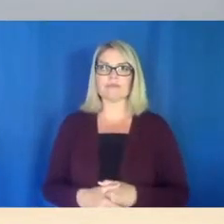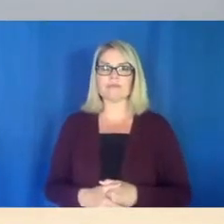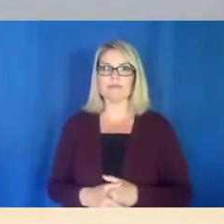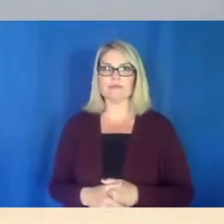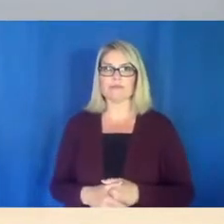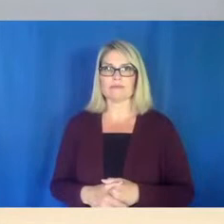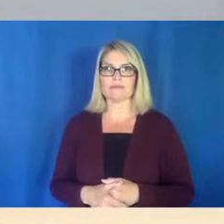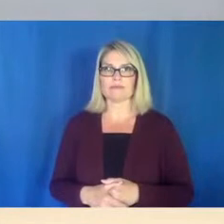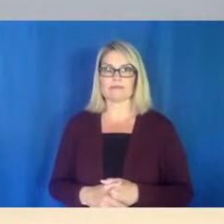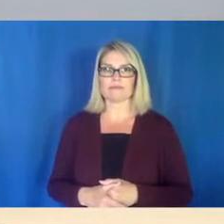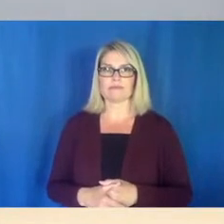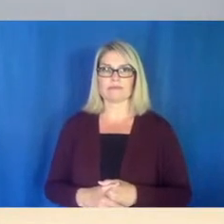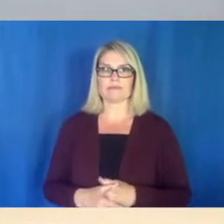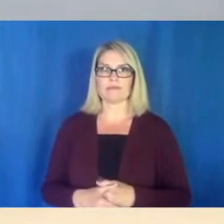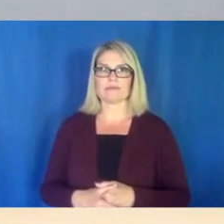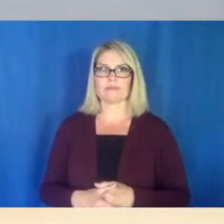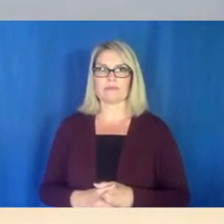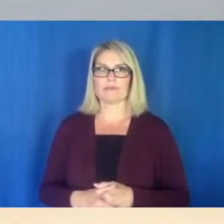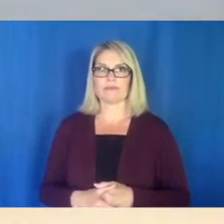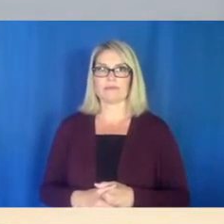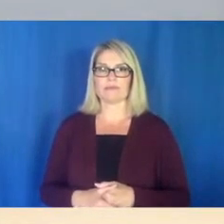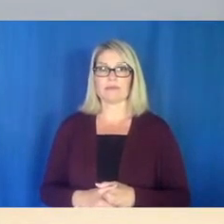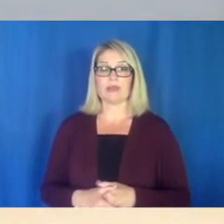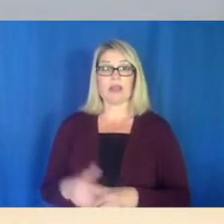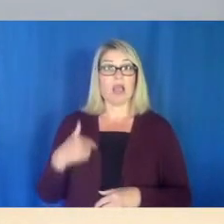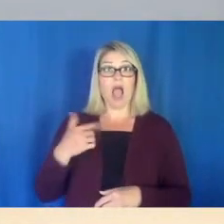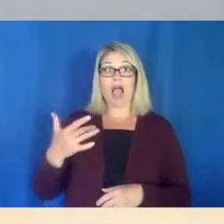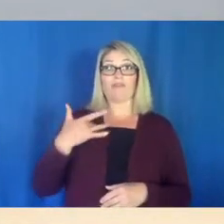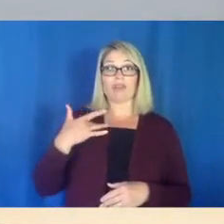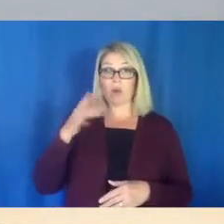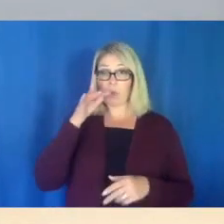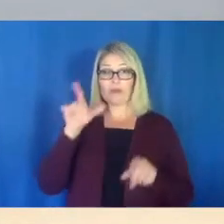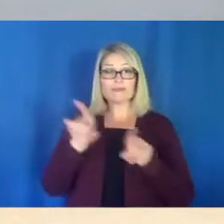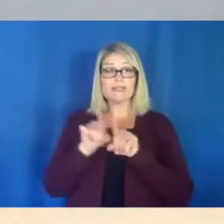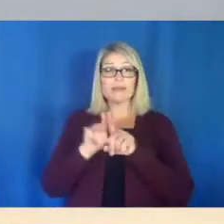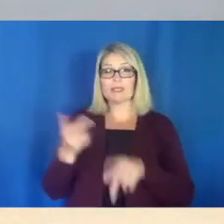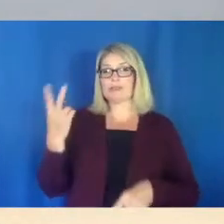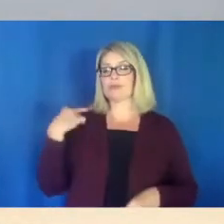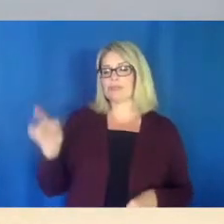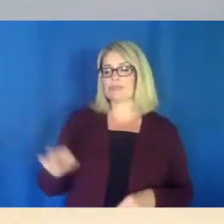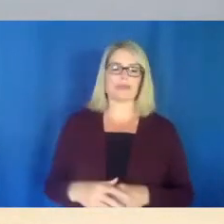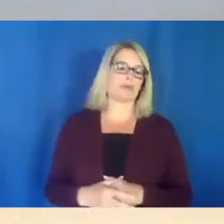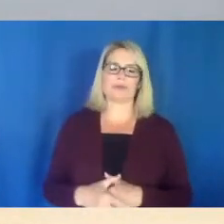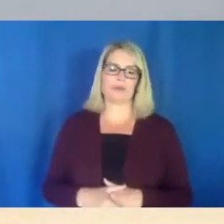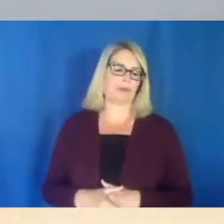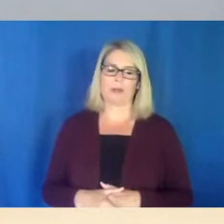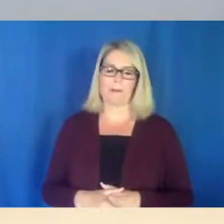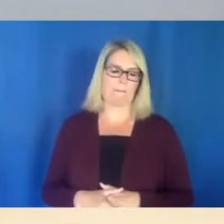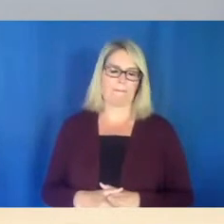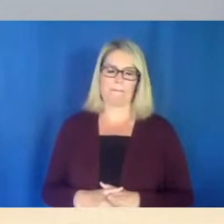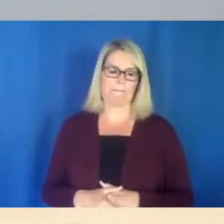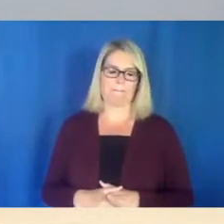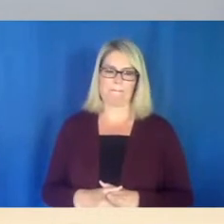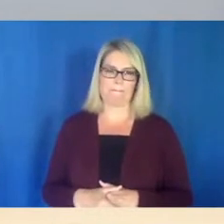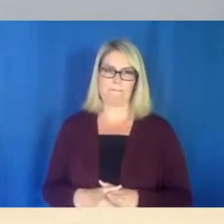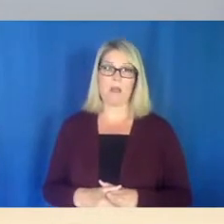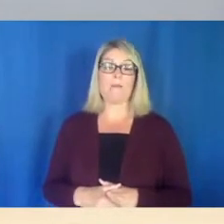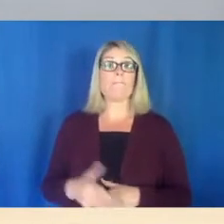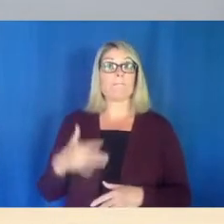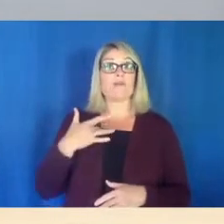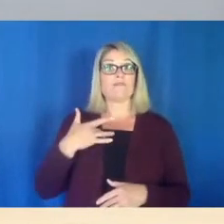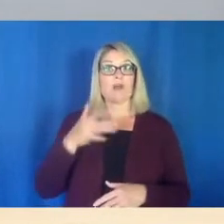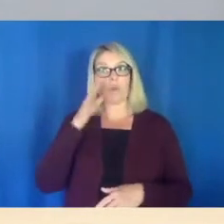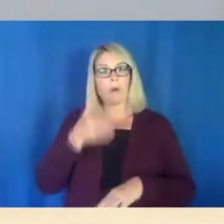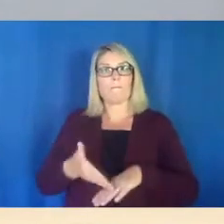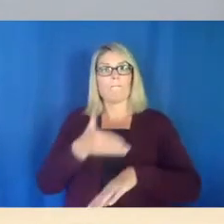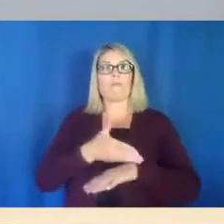will be anything like it was 2 years ago, but it will certainly, I think, look better than it did last year.